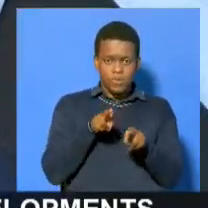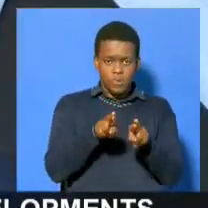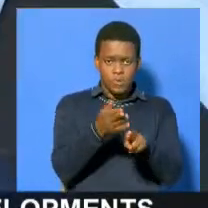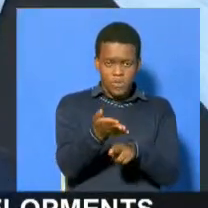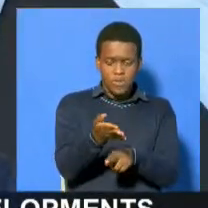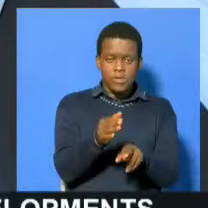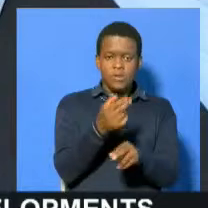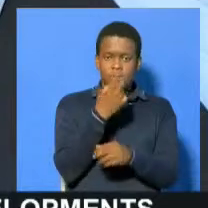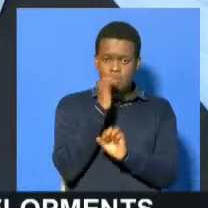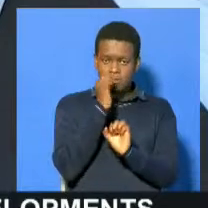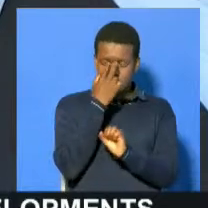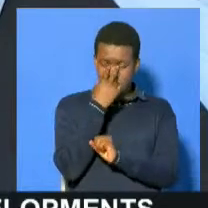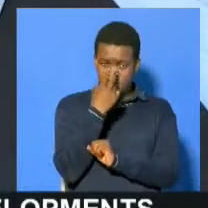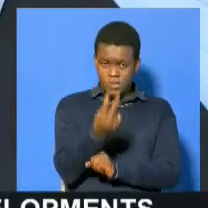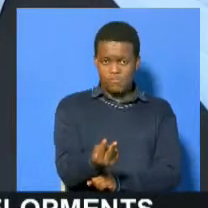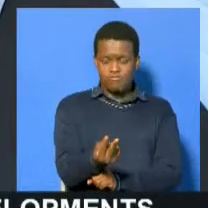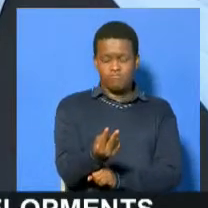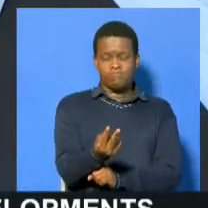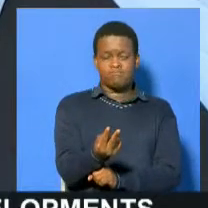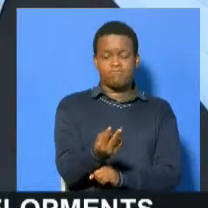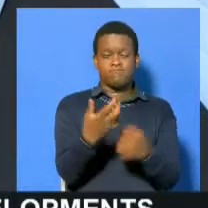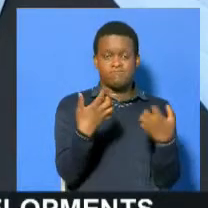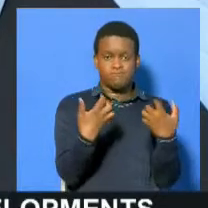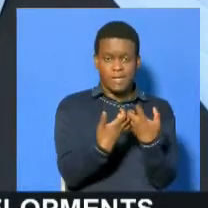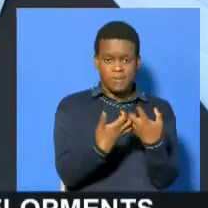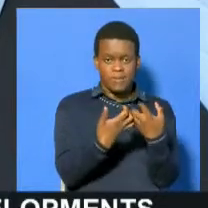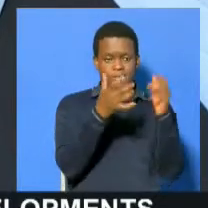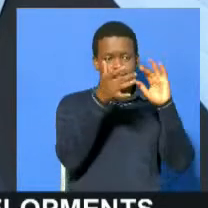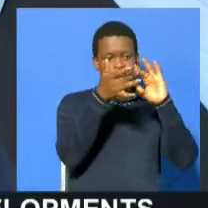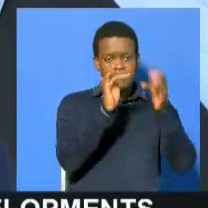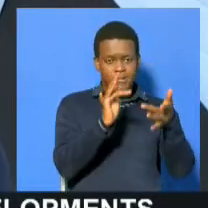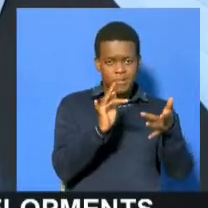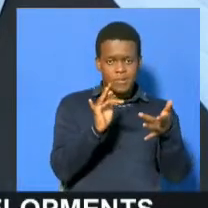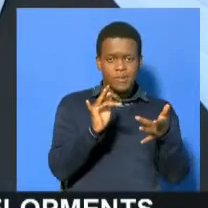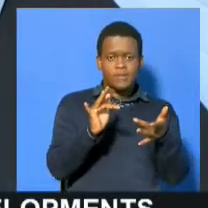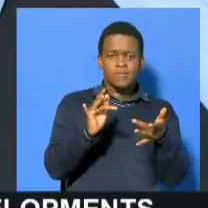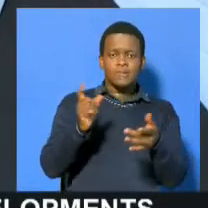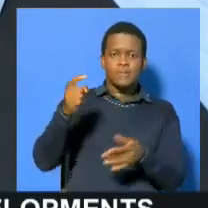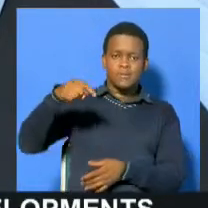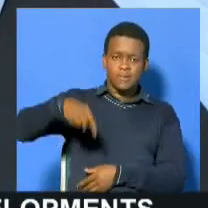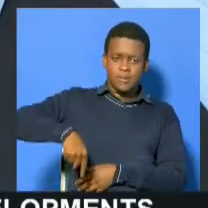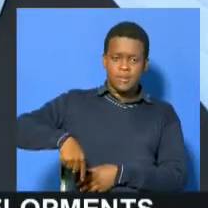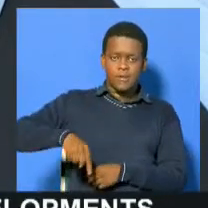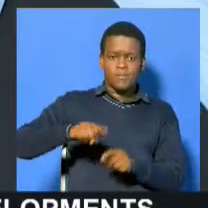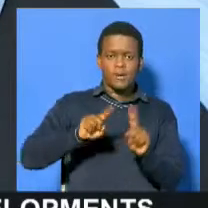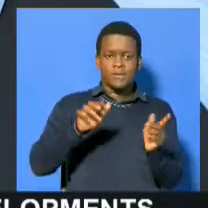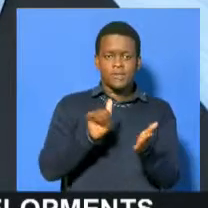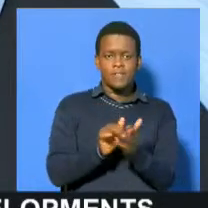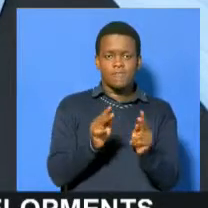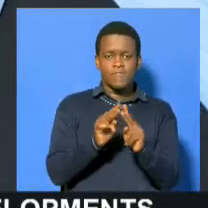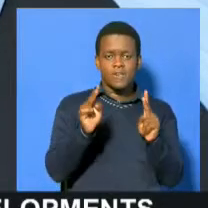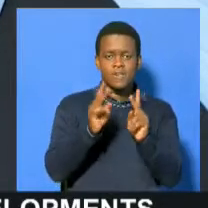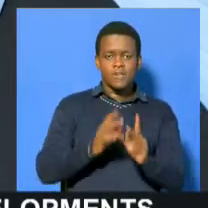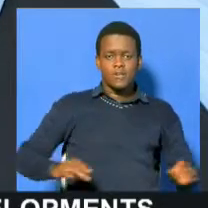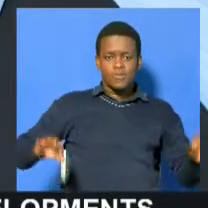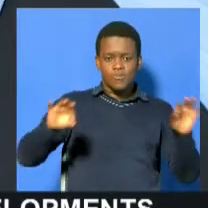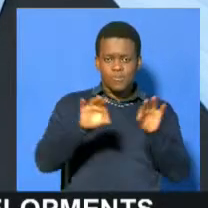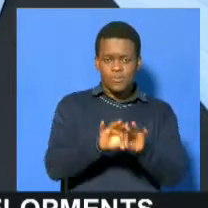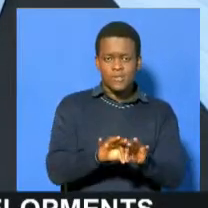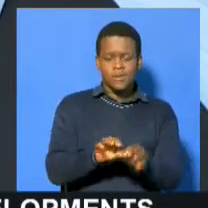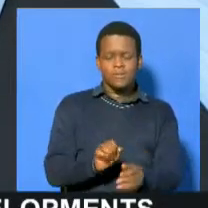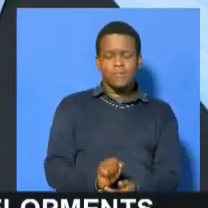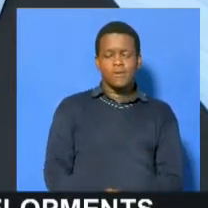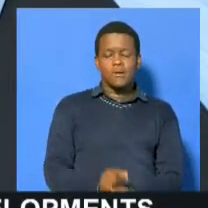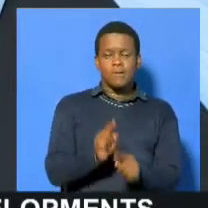ra bona e di internete ke tse ditsentjwetse. Ke so se se molemo. Mme se ntse se saletse